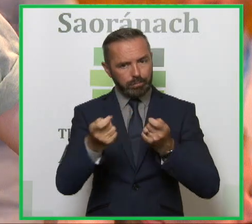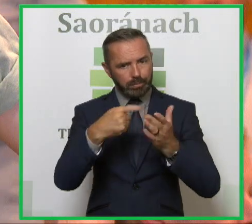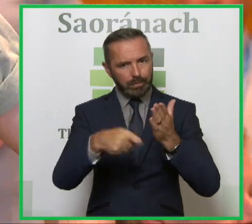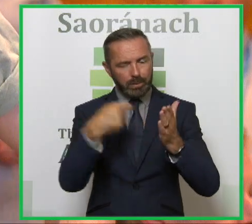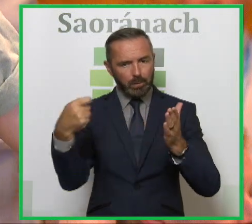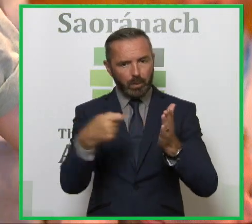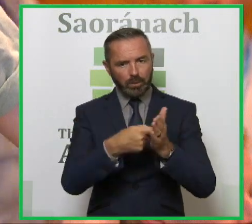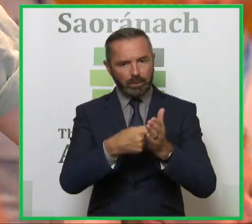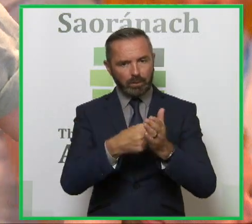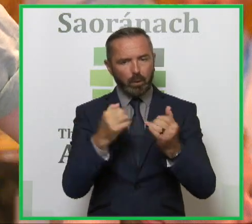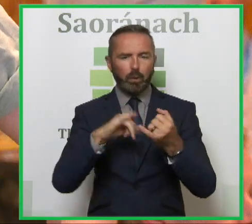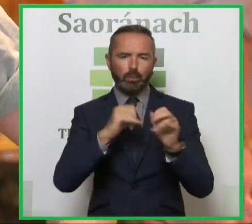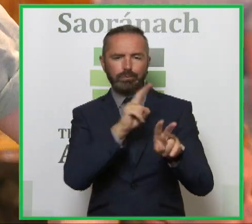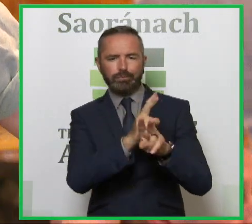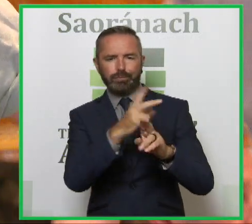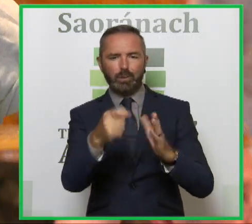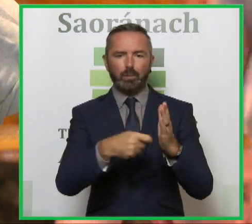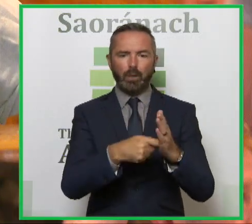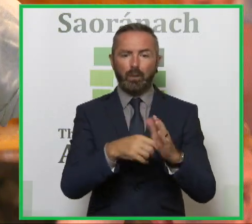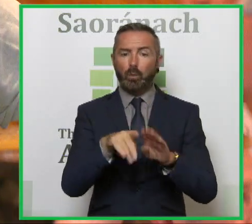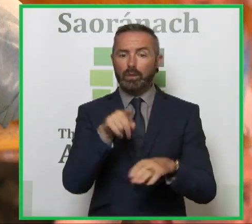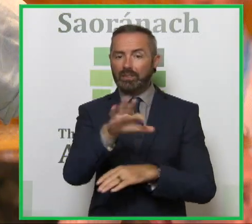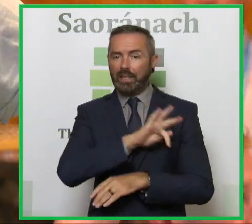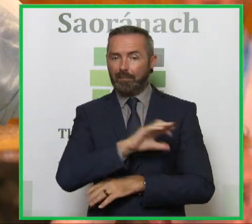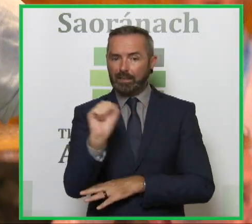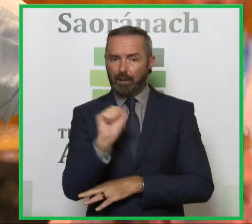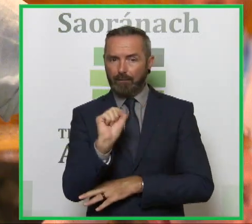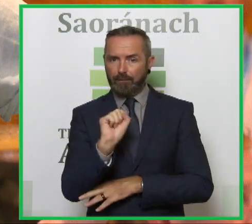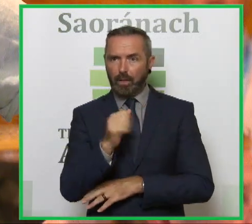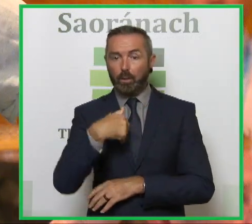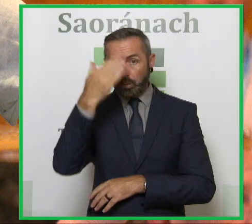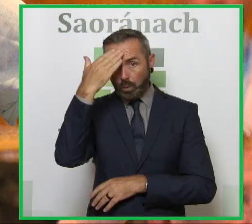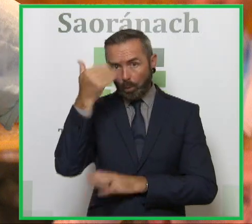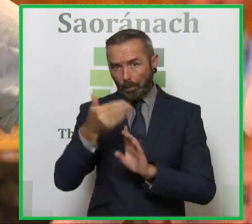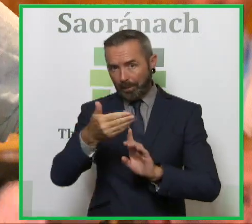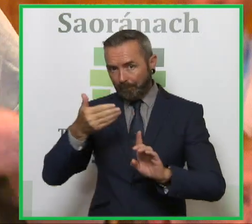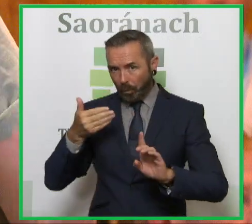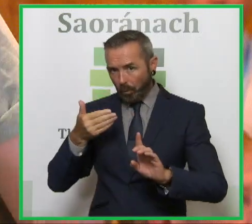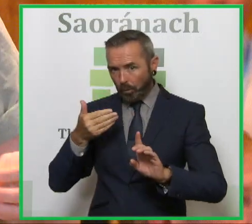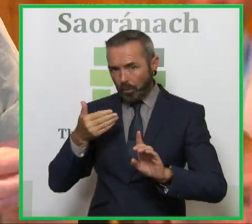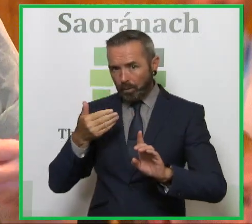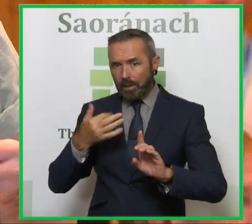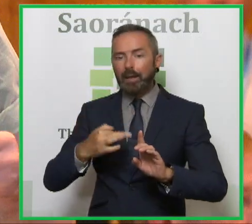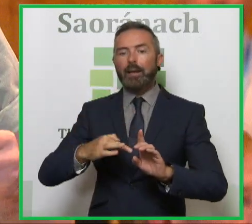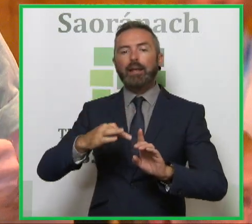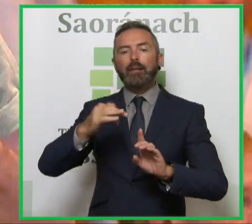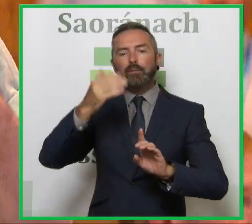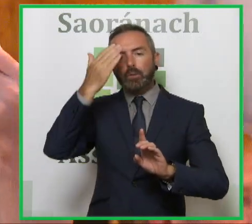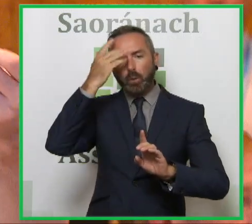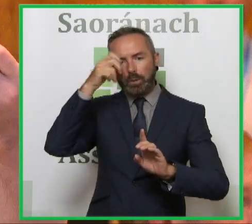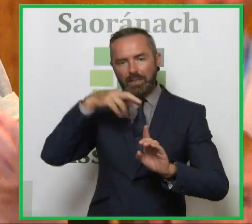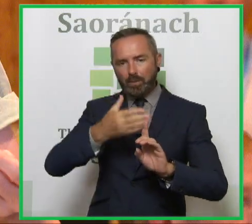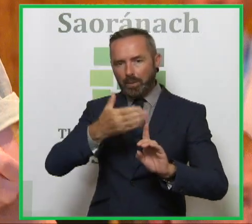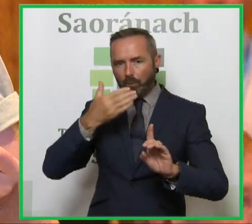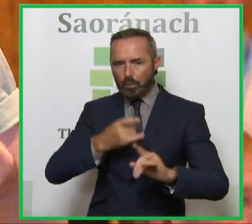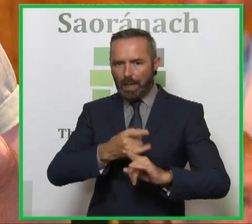project, were you, Sive, were you familiar with them? And if so, did this familiarity help communicate